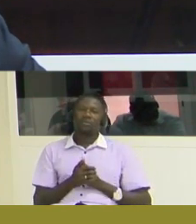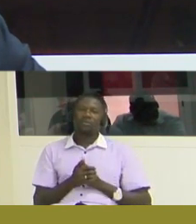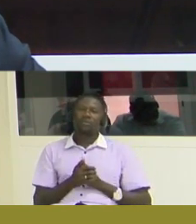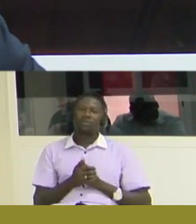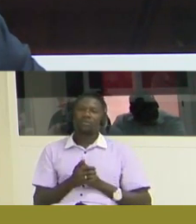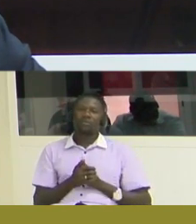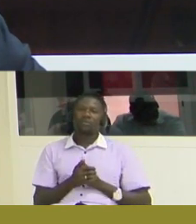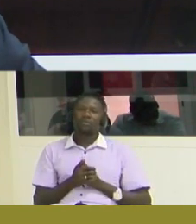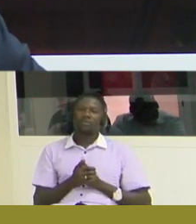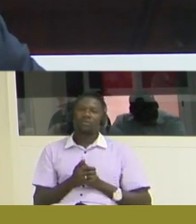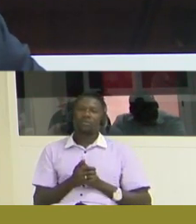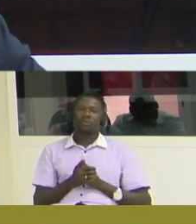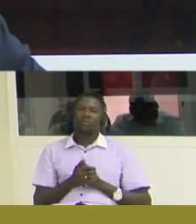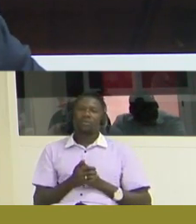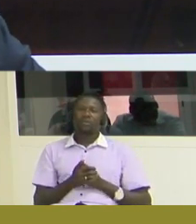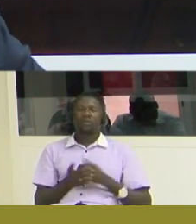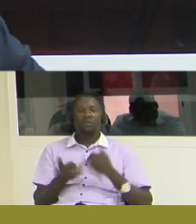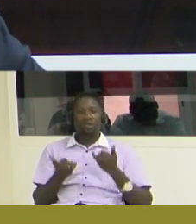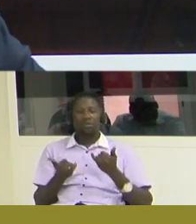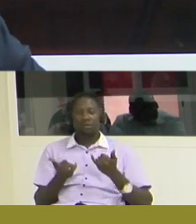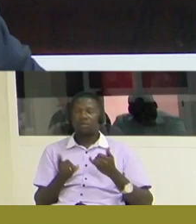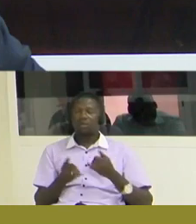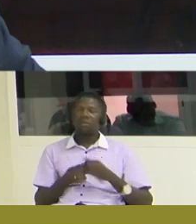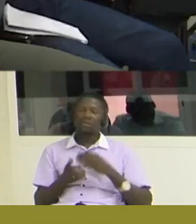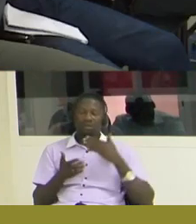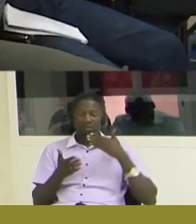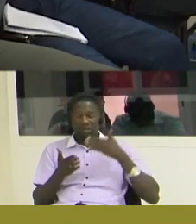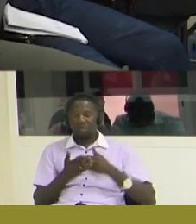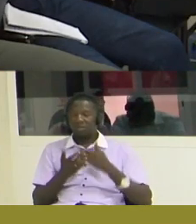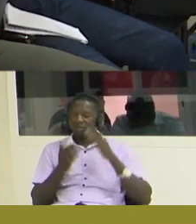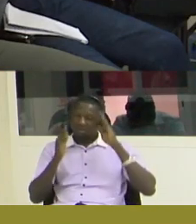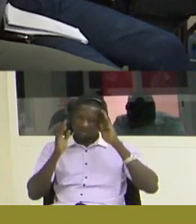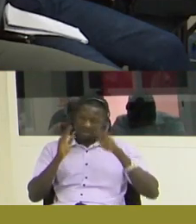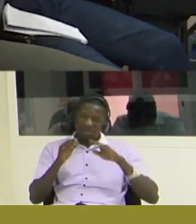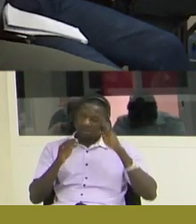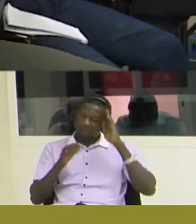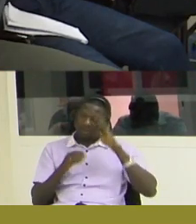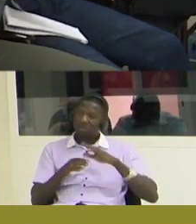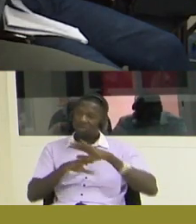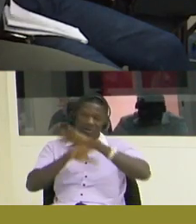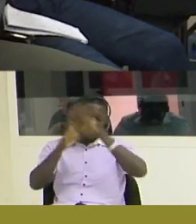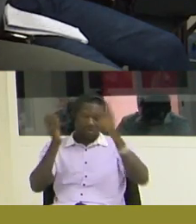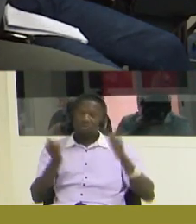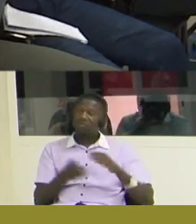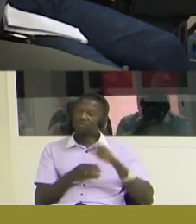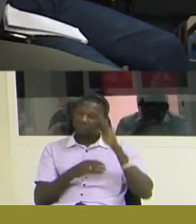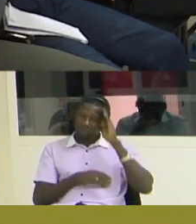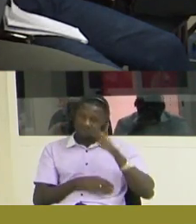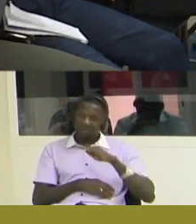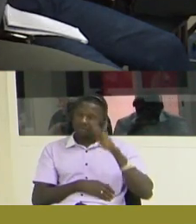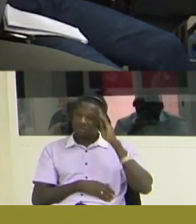dinner yep new jet on you so I'm still appealing to all for forgiveness